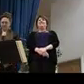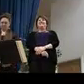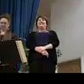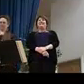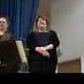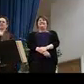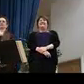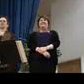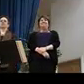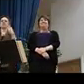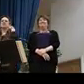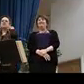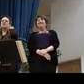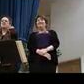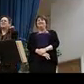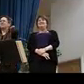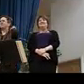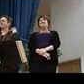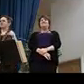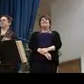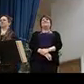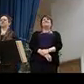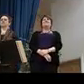Who's your next friend for the National Anthem?